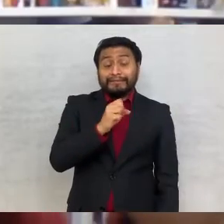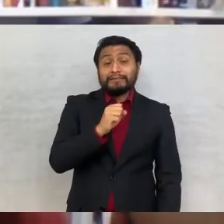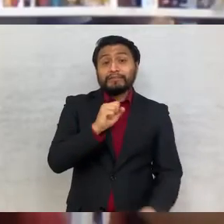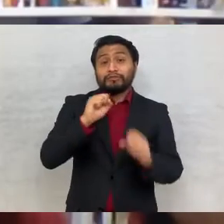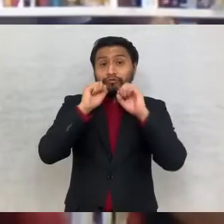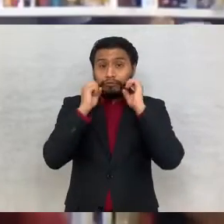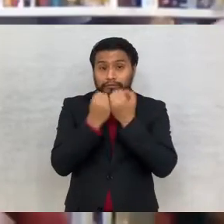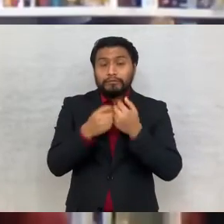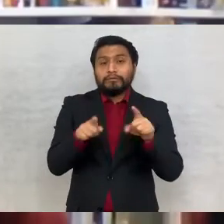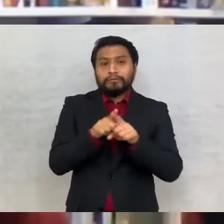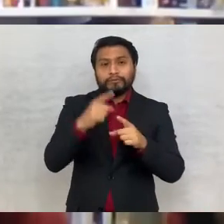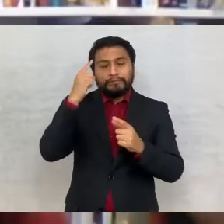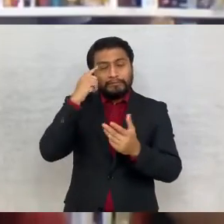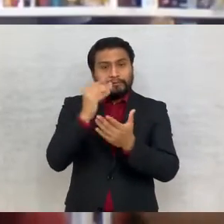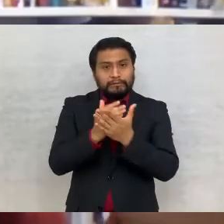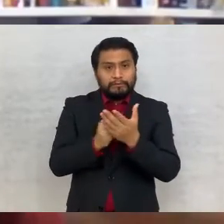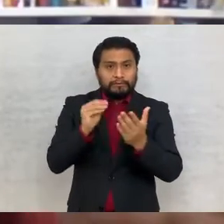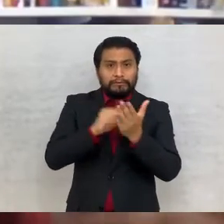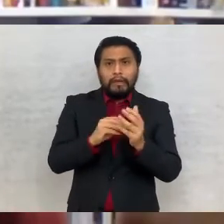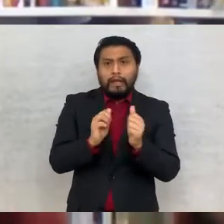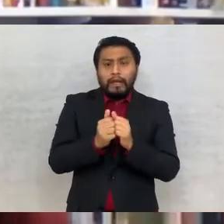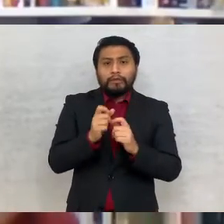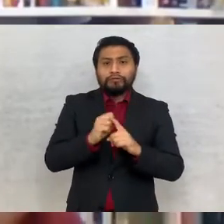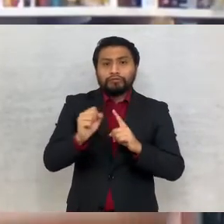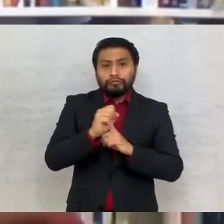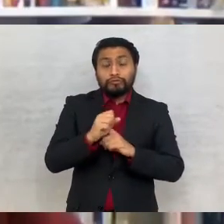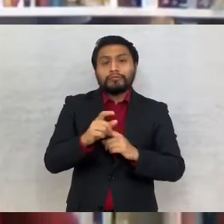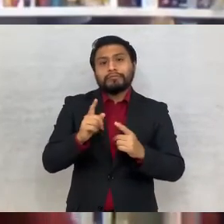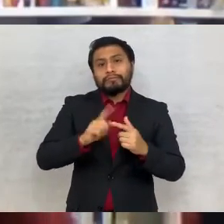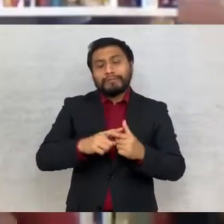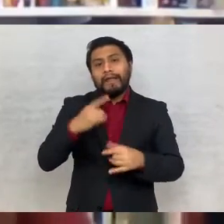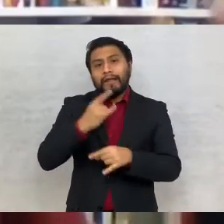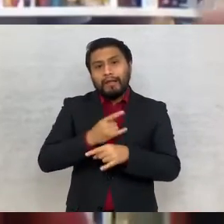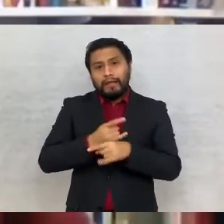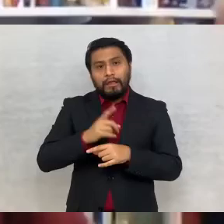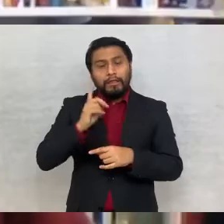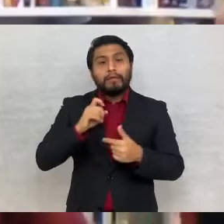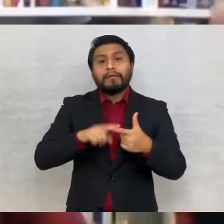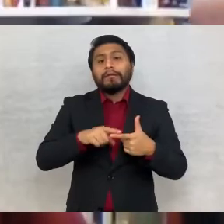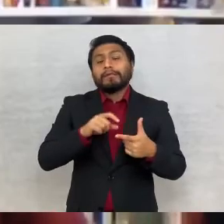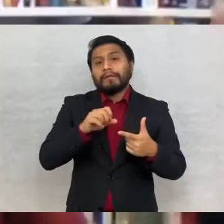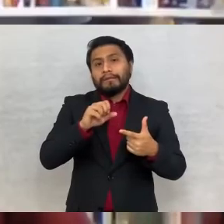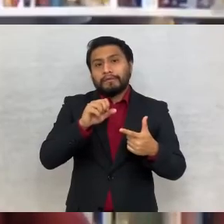as another institution emerged, dealing with these functions more directly.